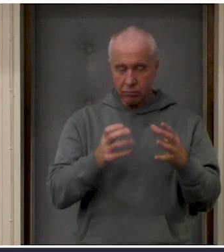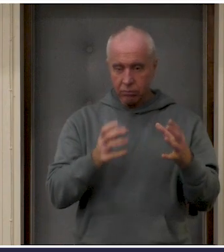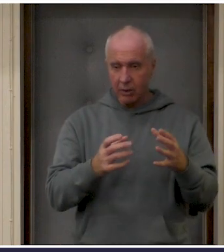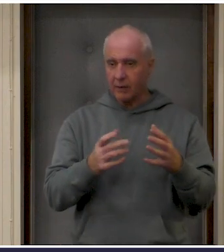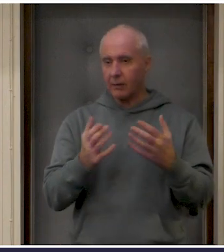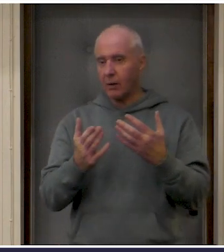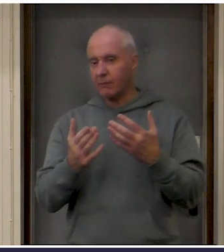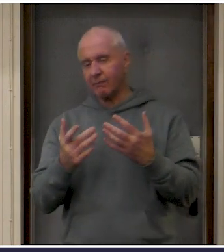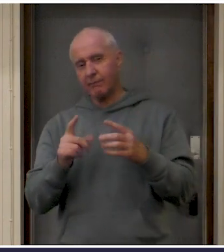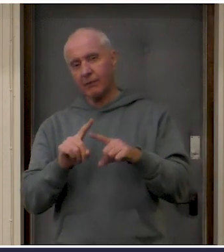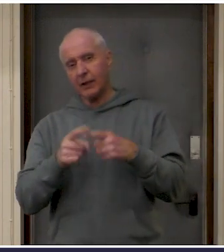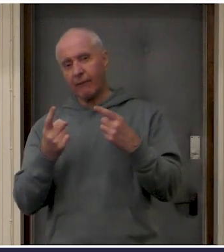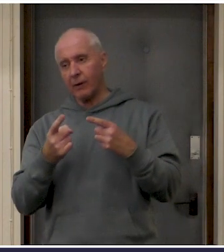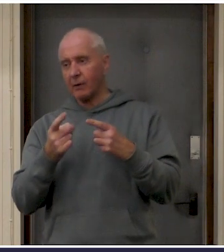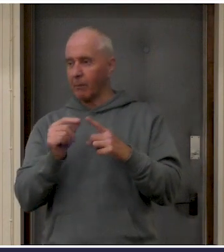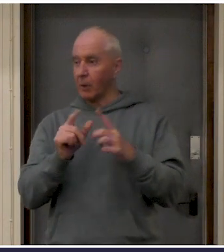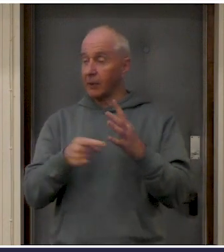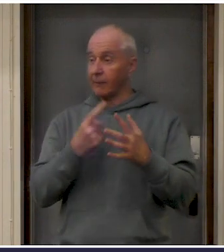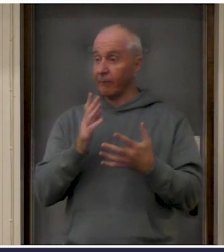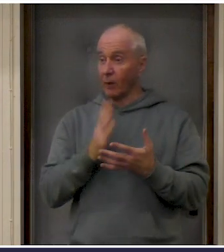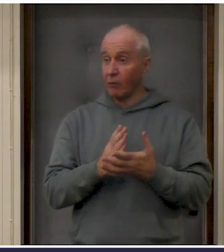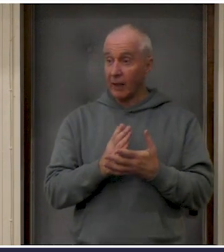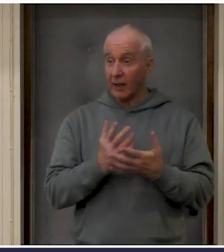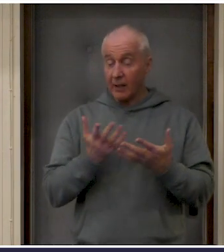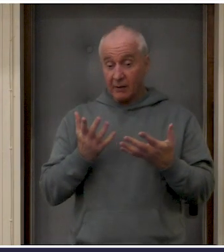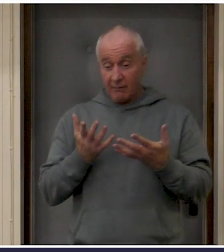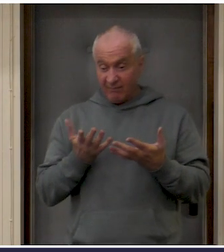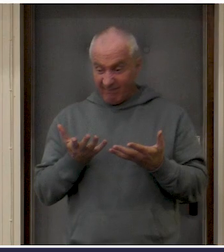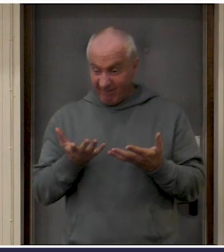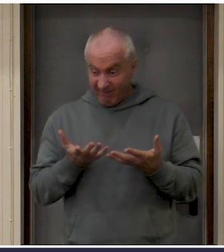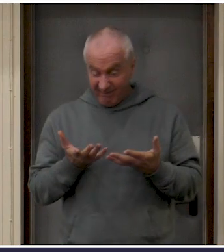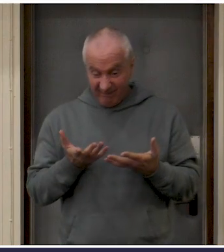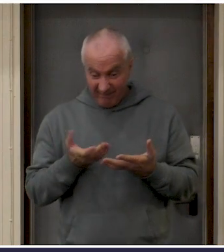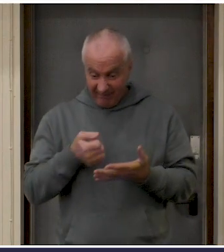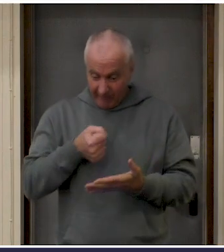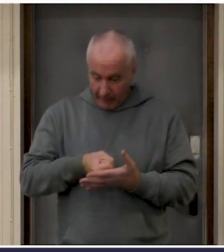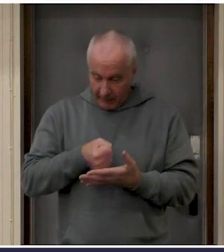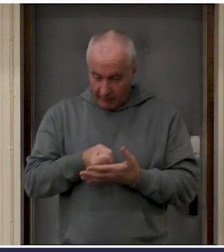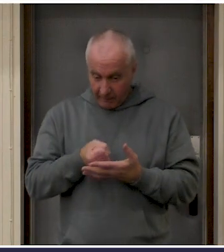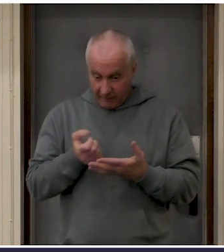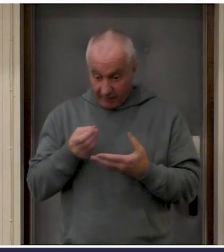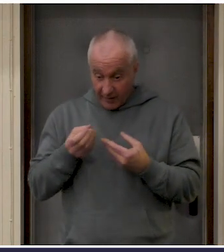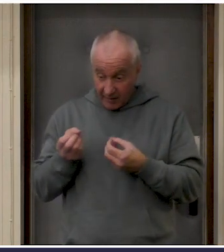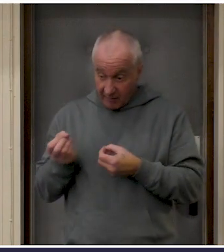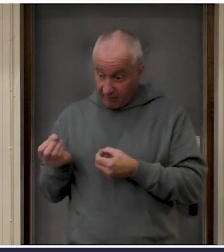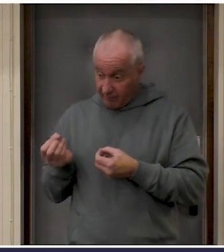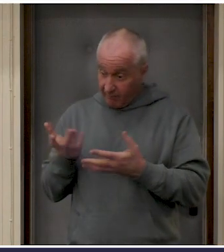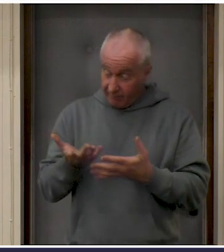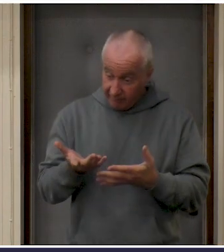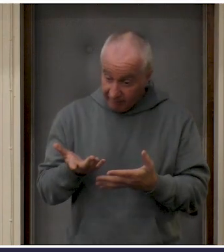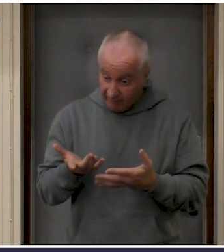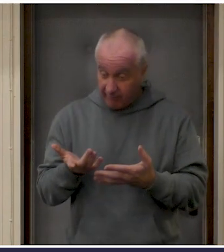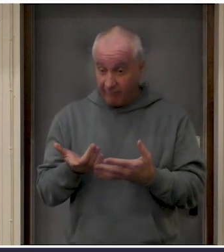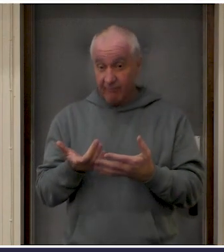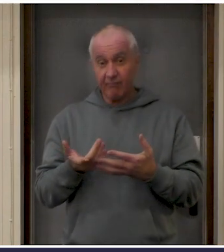supply chain is about at its minimum, to be honest. It's really just starting to turn that corner, and there's a huge hill to climb.